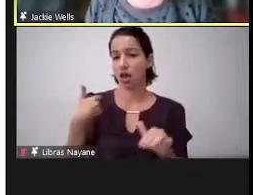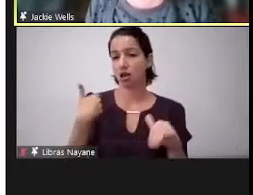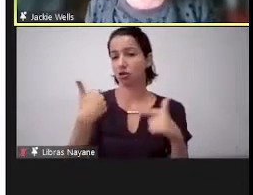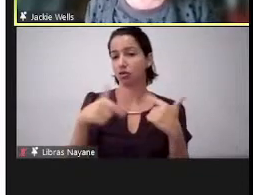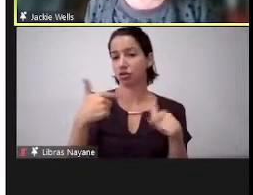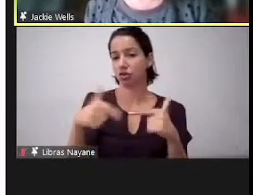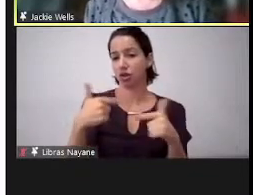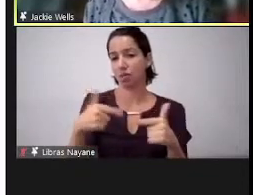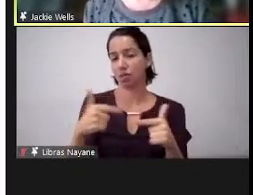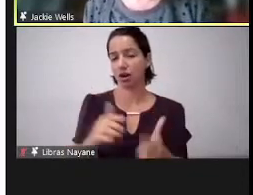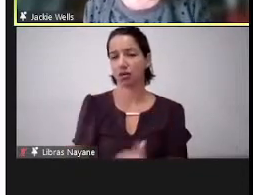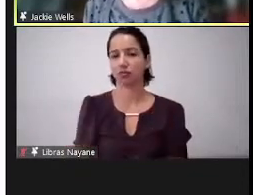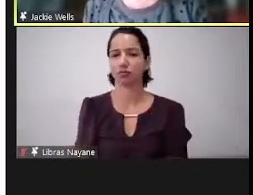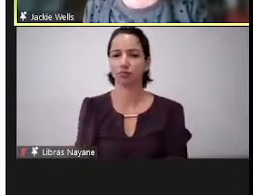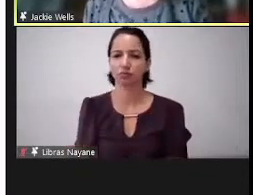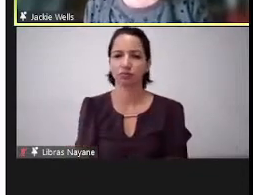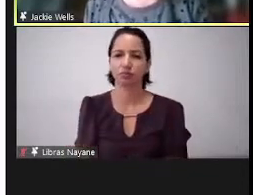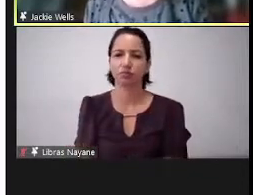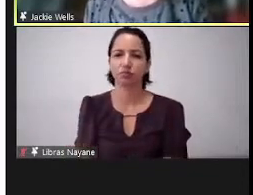limitation for most people.